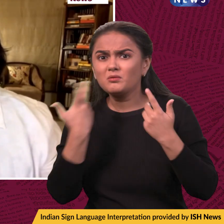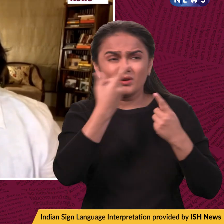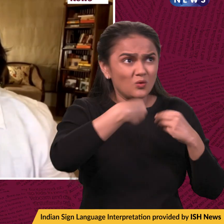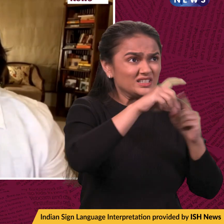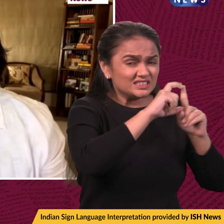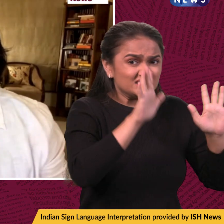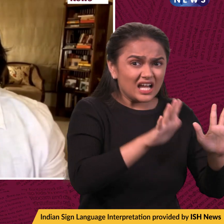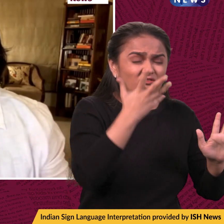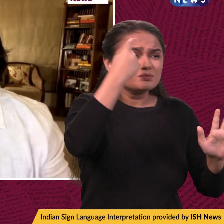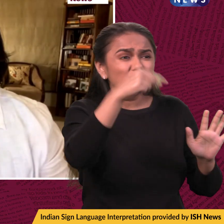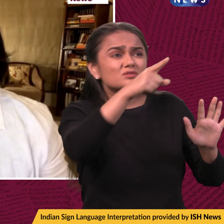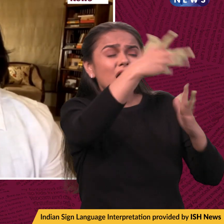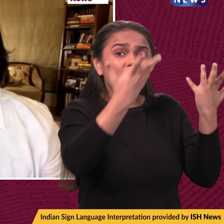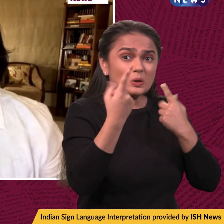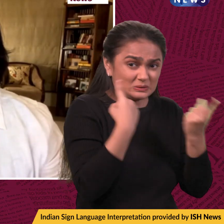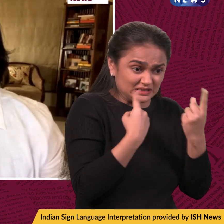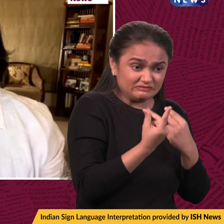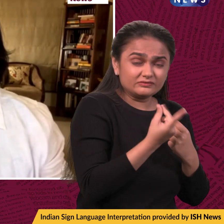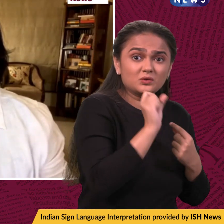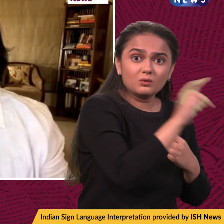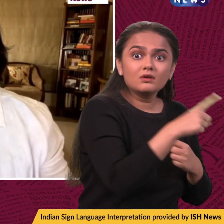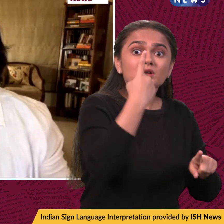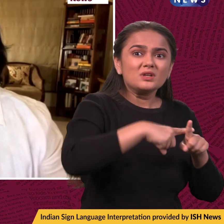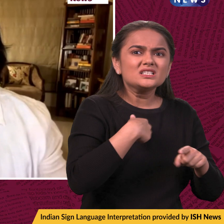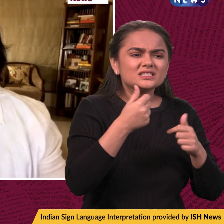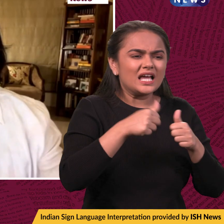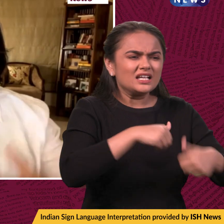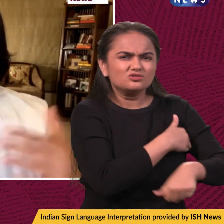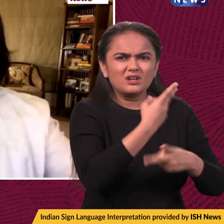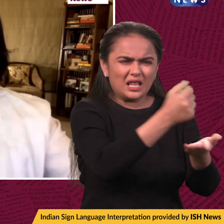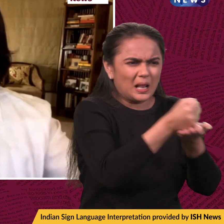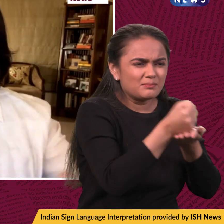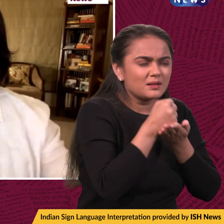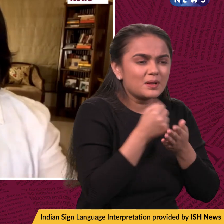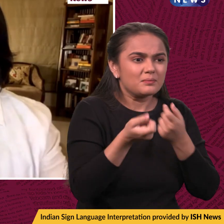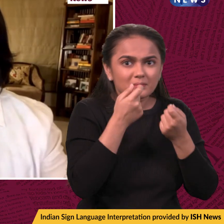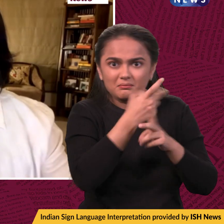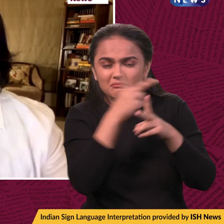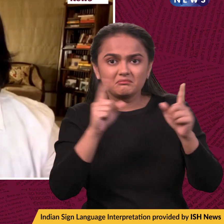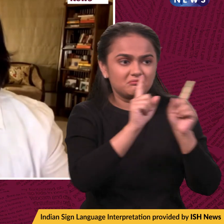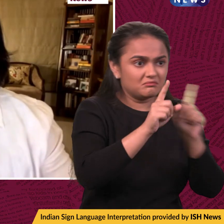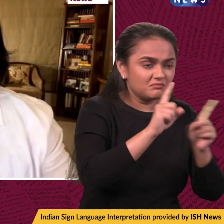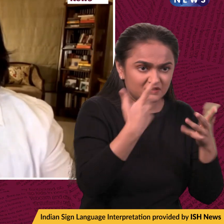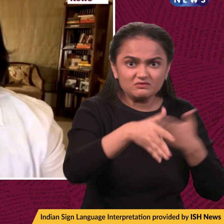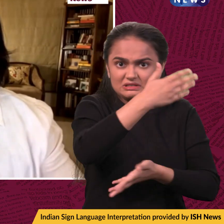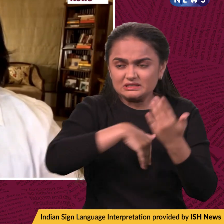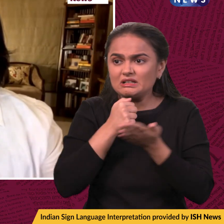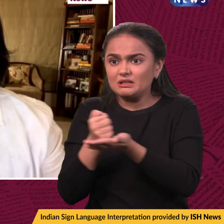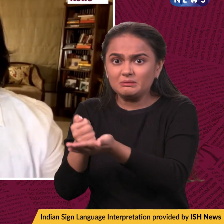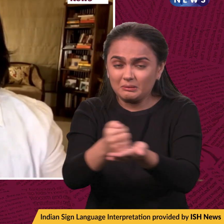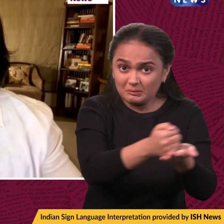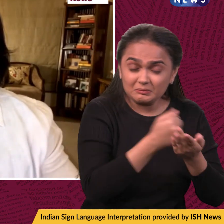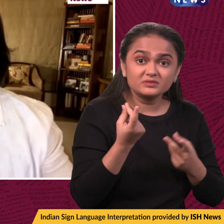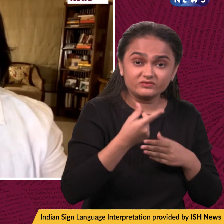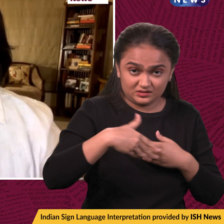The tornado outbreak has resulted in a series of overnight storms which formed over northeast Arkansas and then have